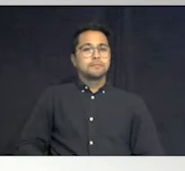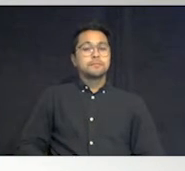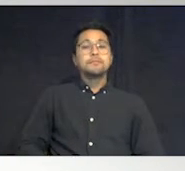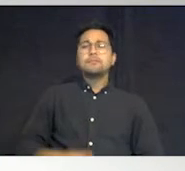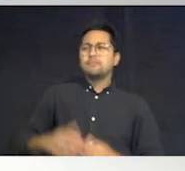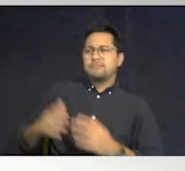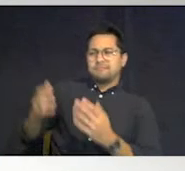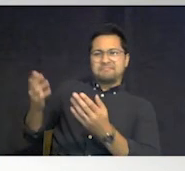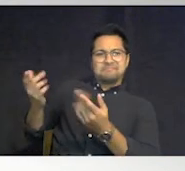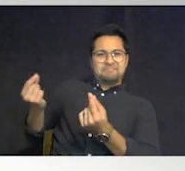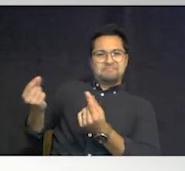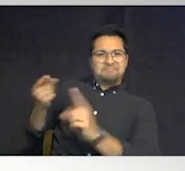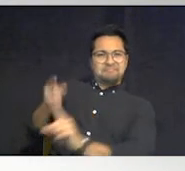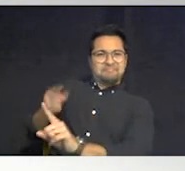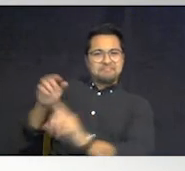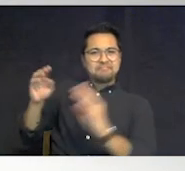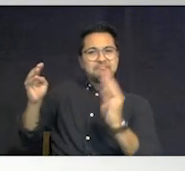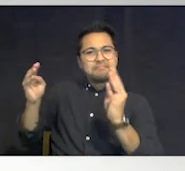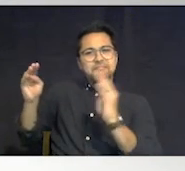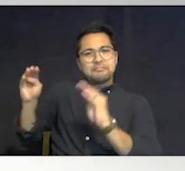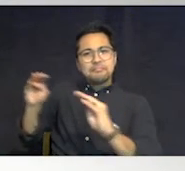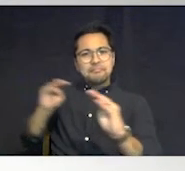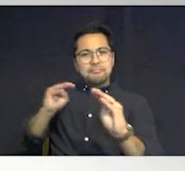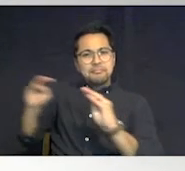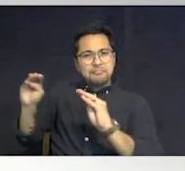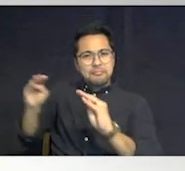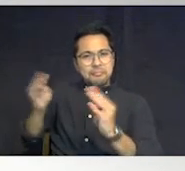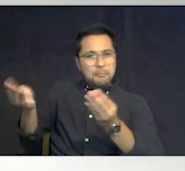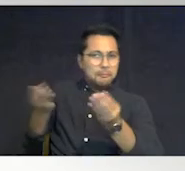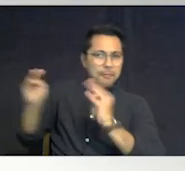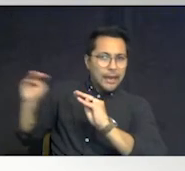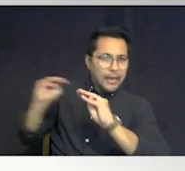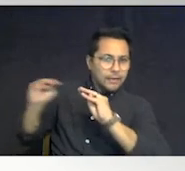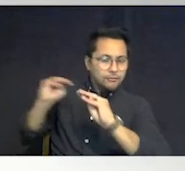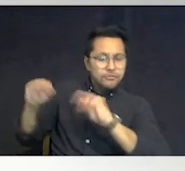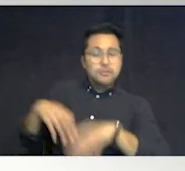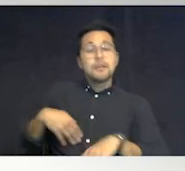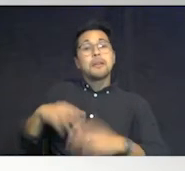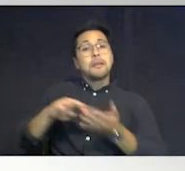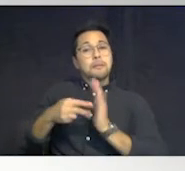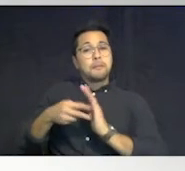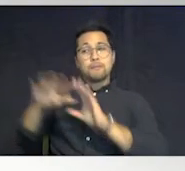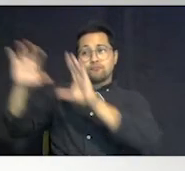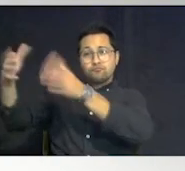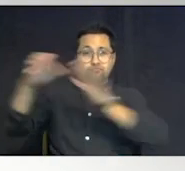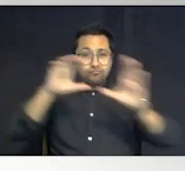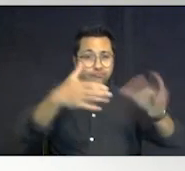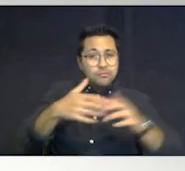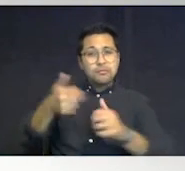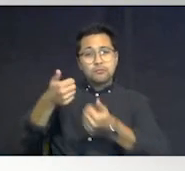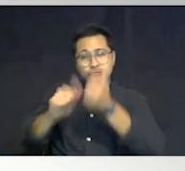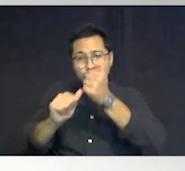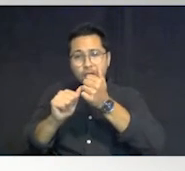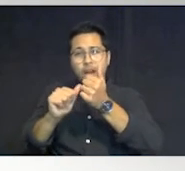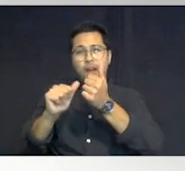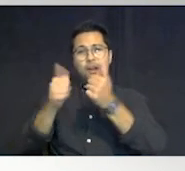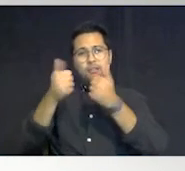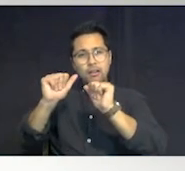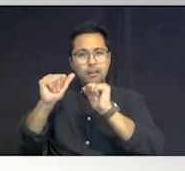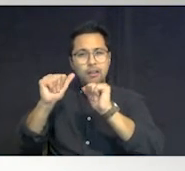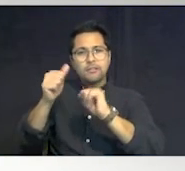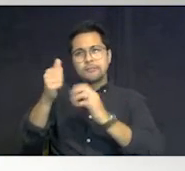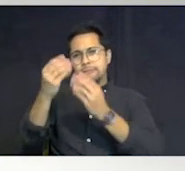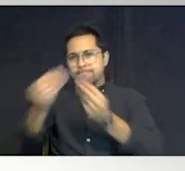So what is mediation? Mediation is a voluntary process through which parties attempt to resolve issues under Part B of IDEA